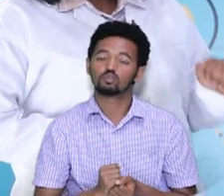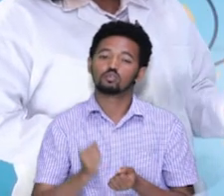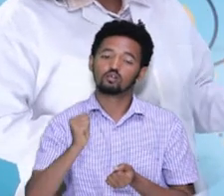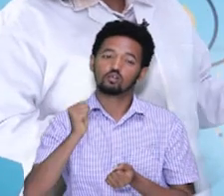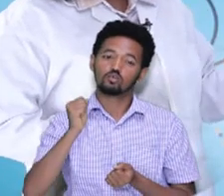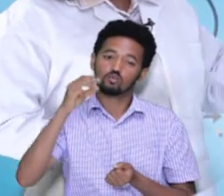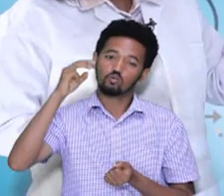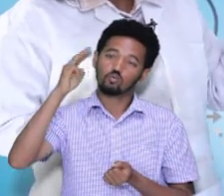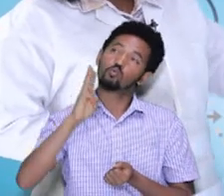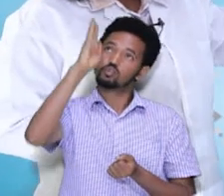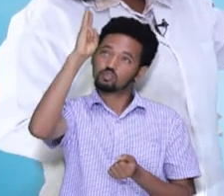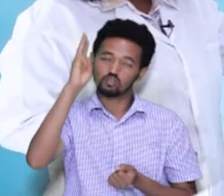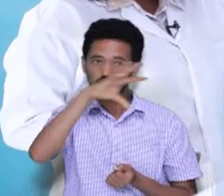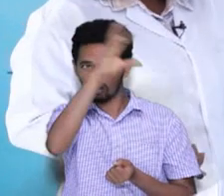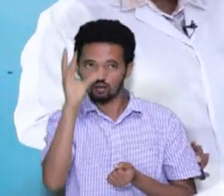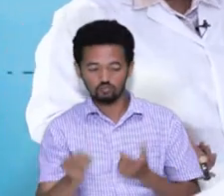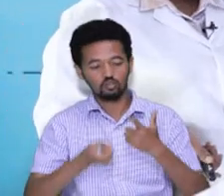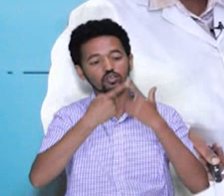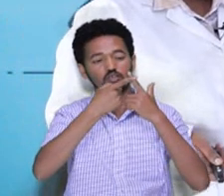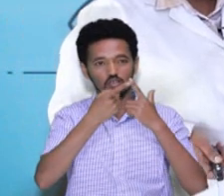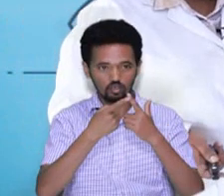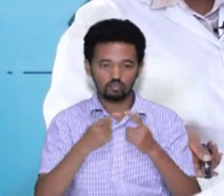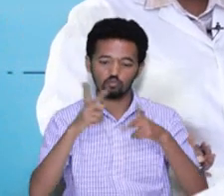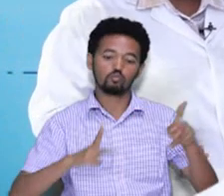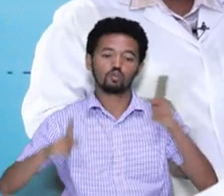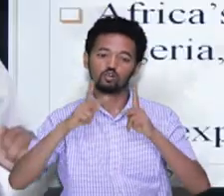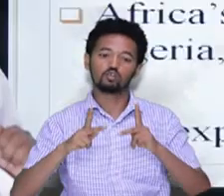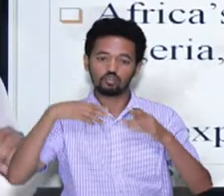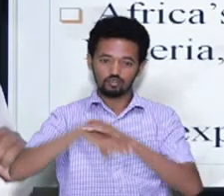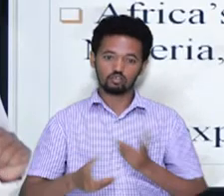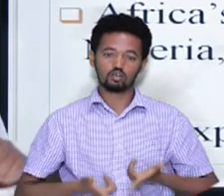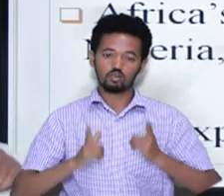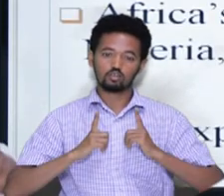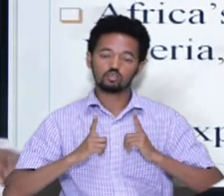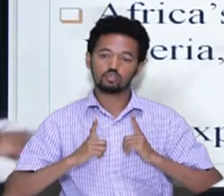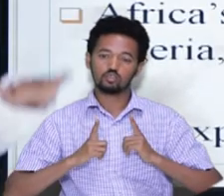Western Africa is the second most populous region in the continent.